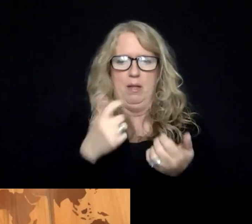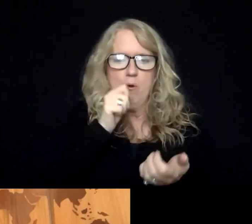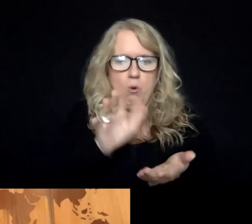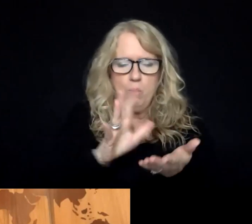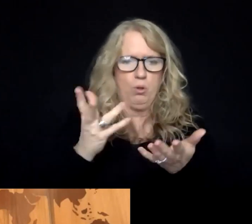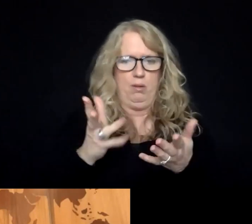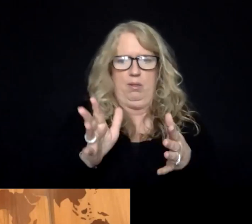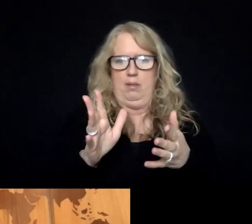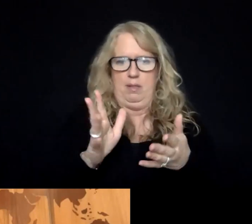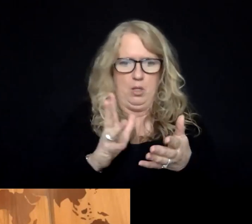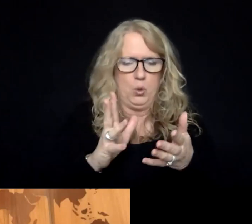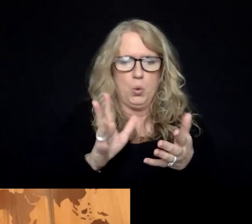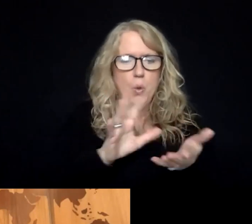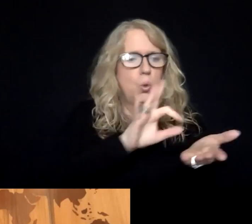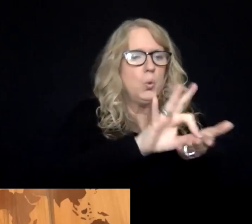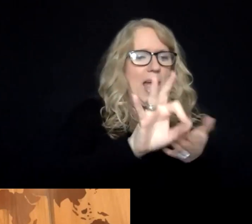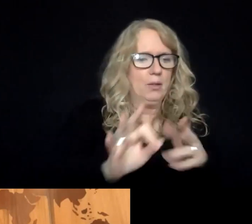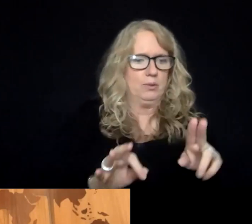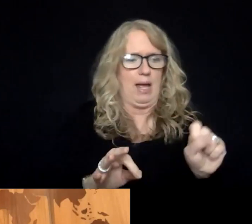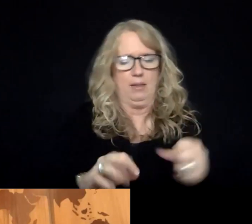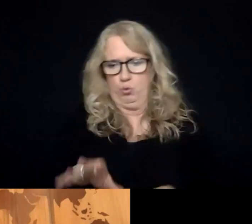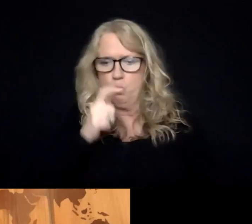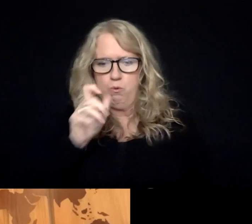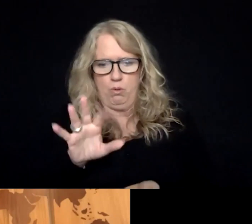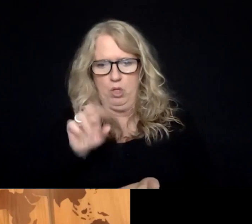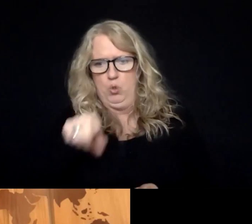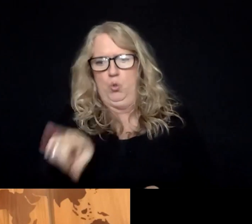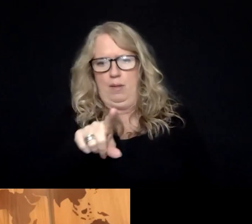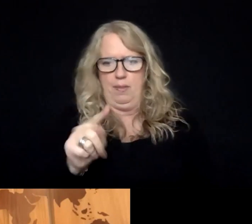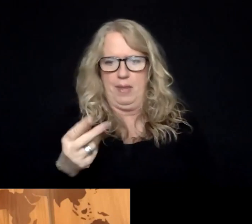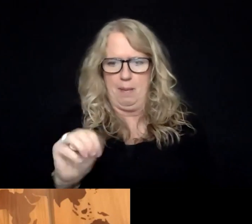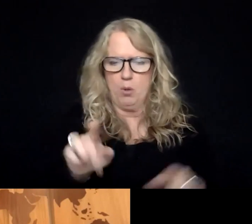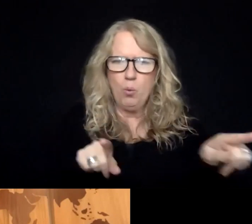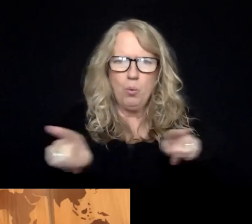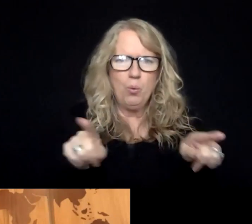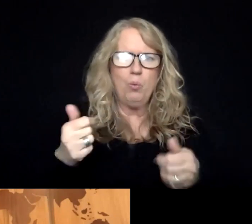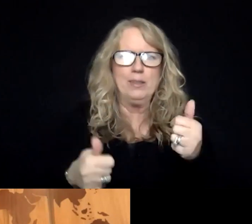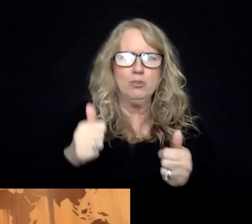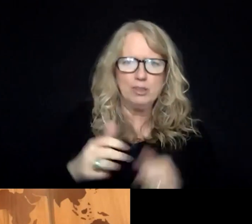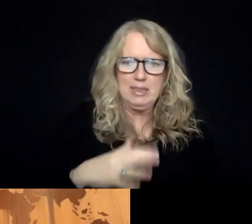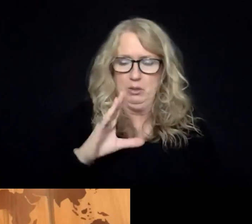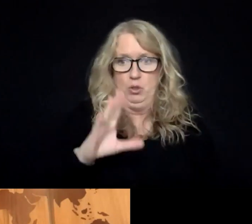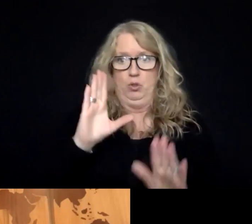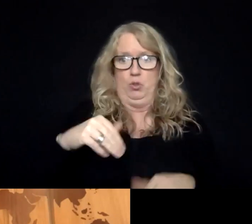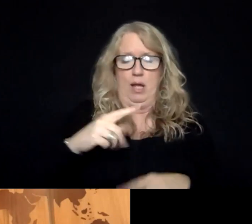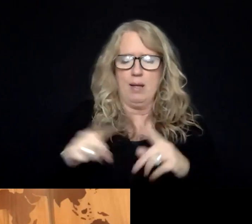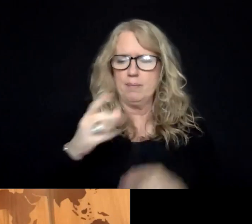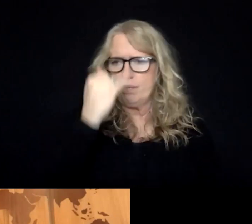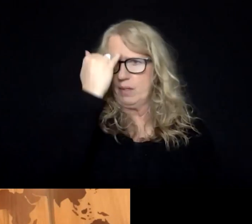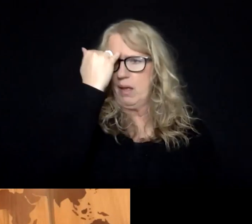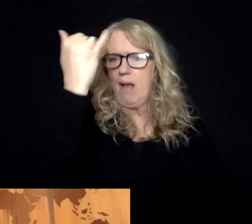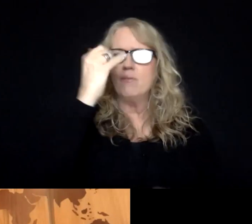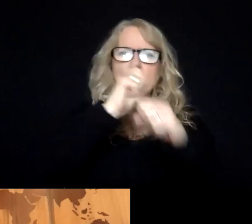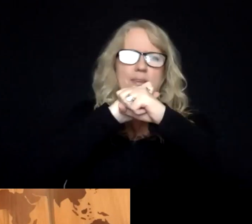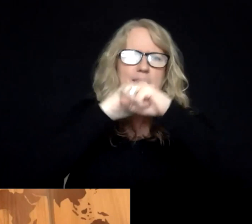who counts as a them. And sometimes this could be for the worse when you've got some, ideologue who's going